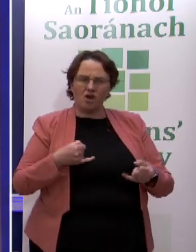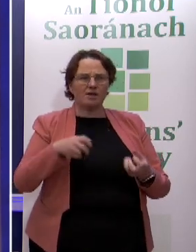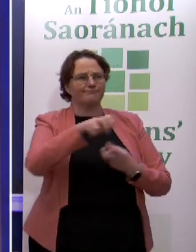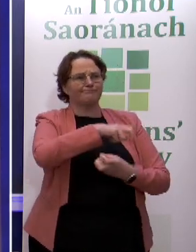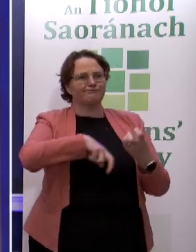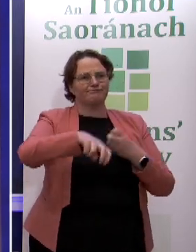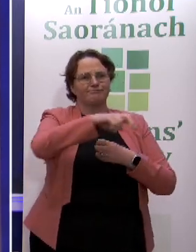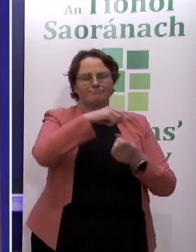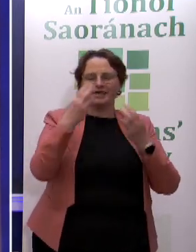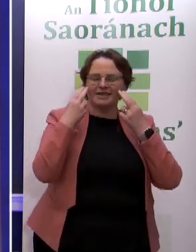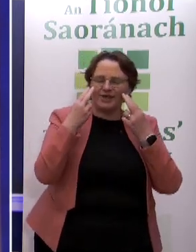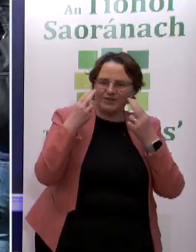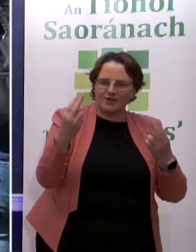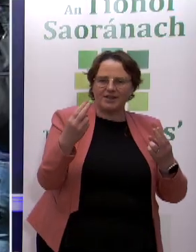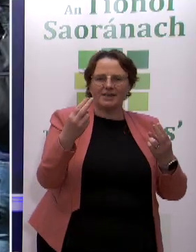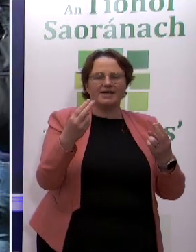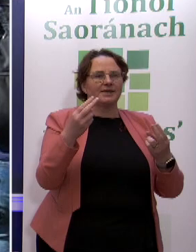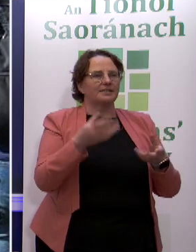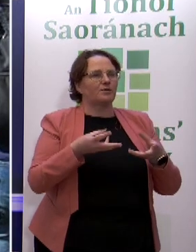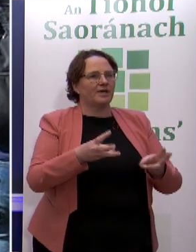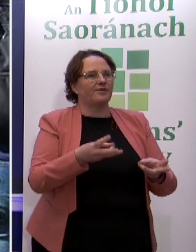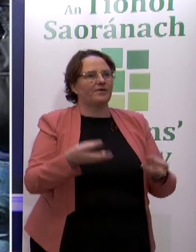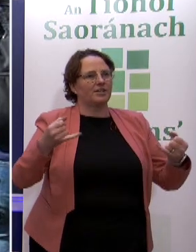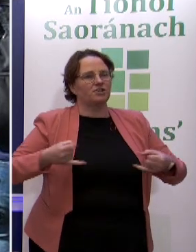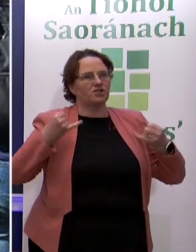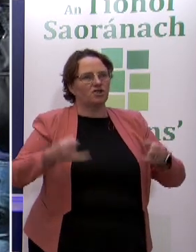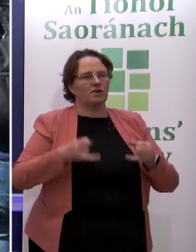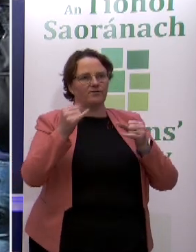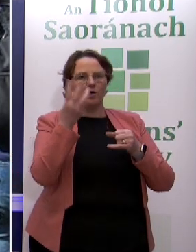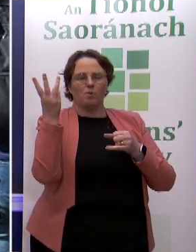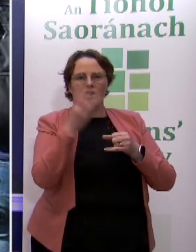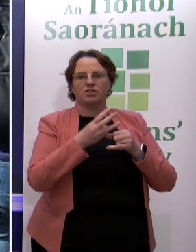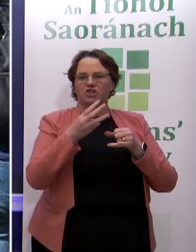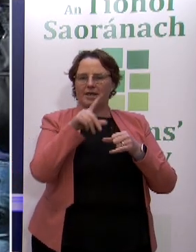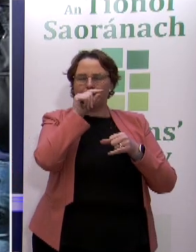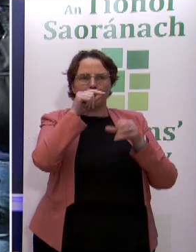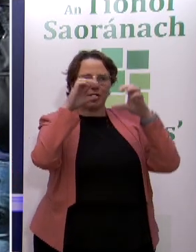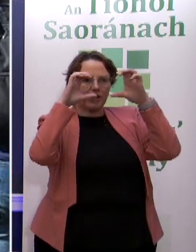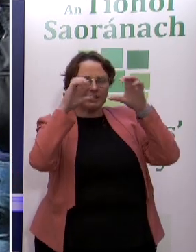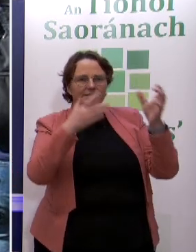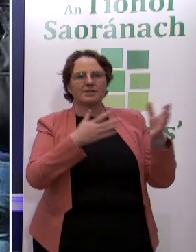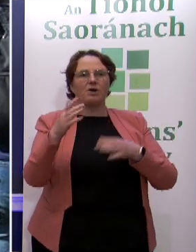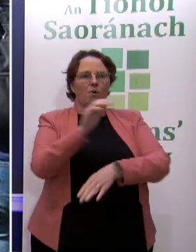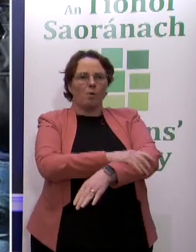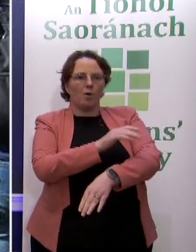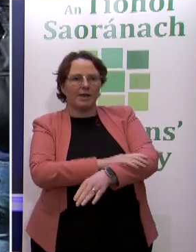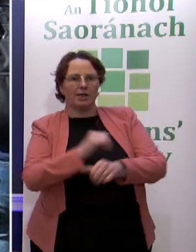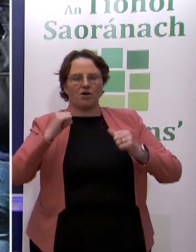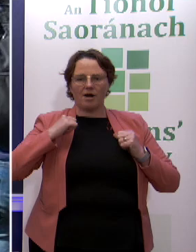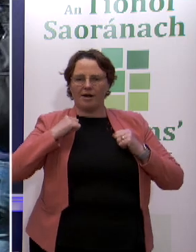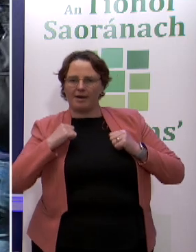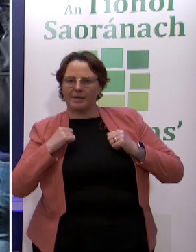is a source of enjoyment for a lot of people, from bird watching and walking or hiking. We can see how